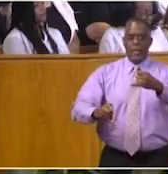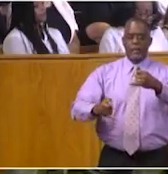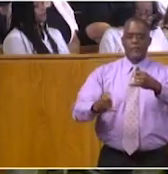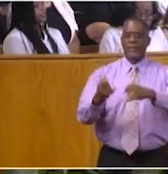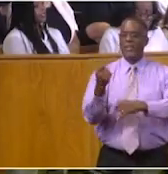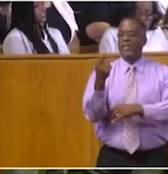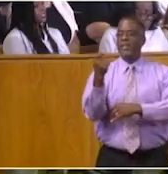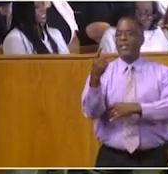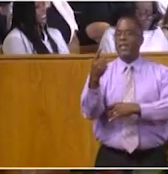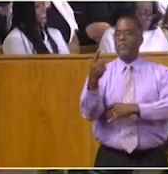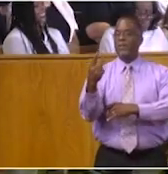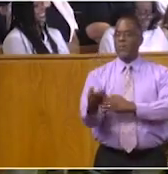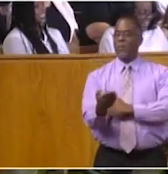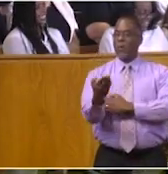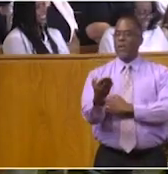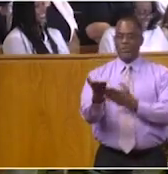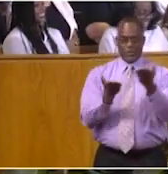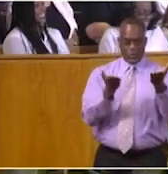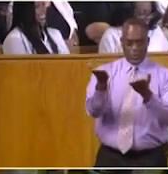11 a.m. service